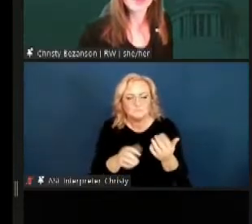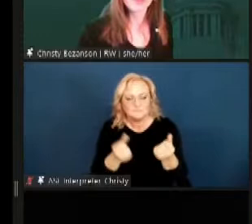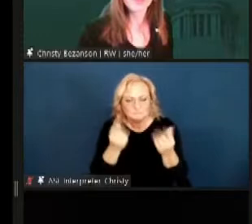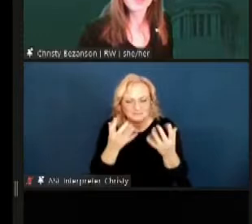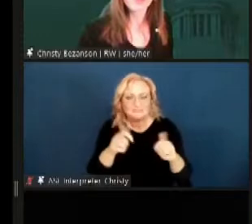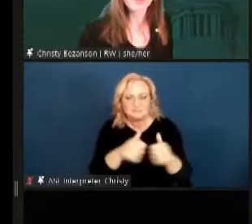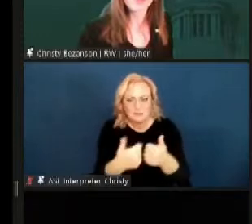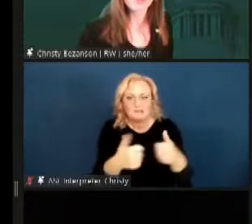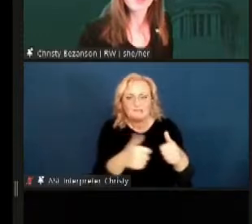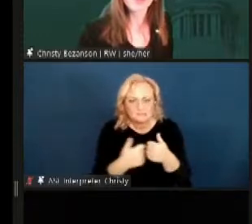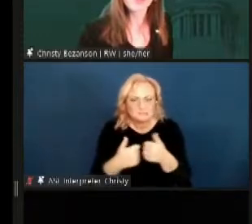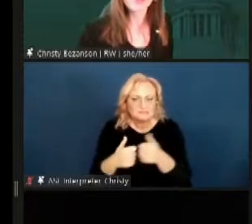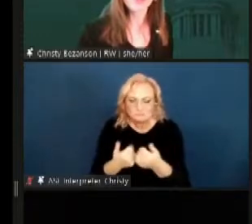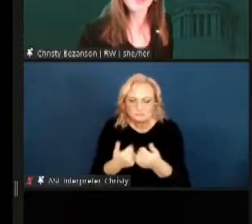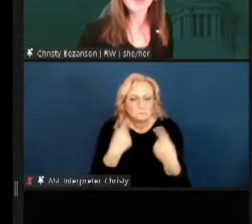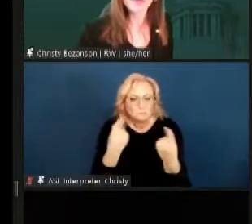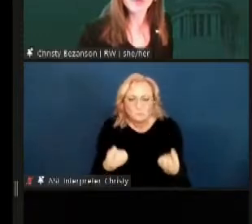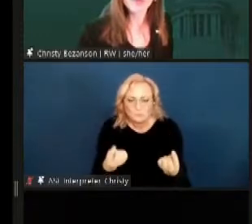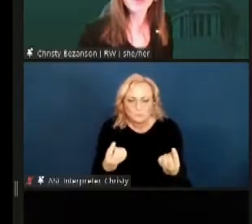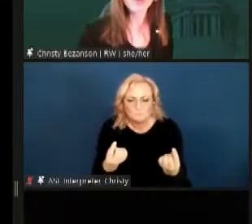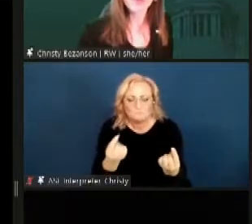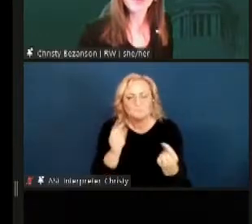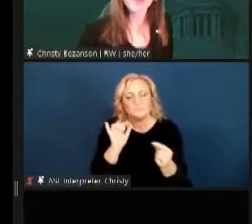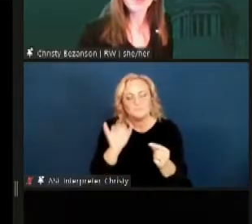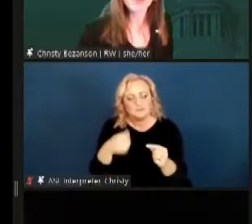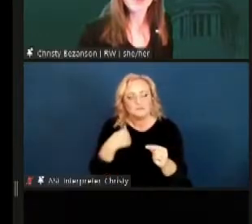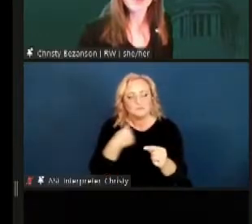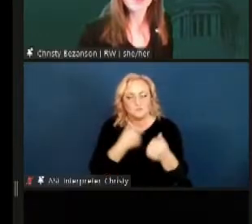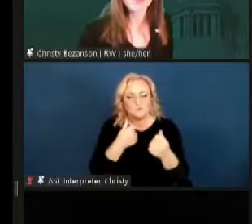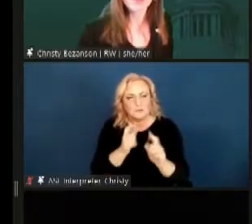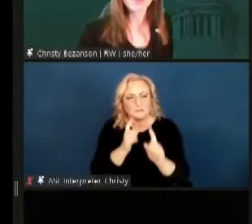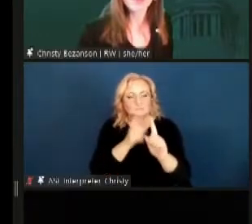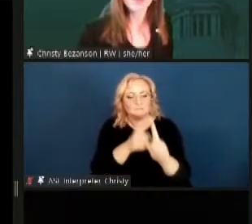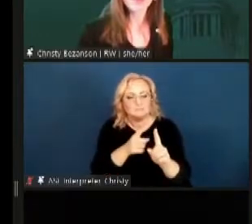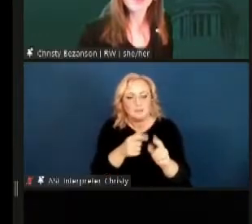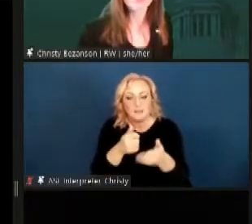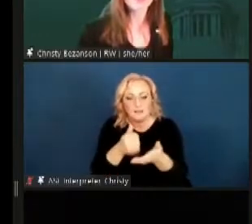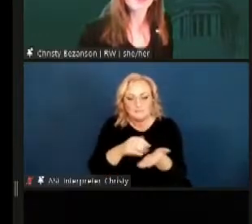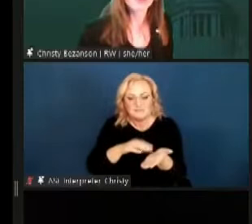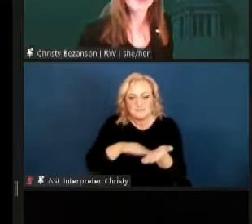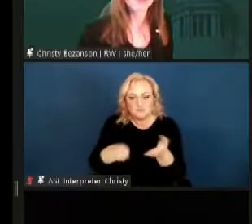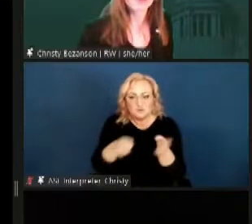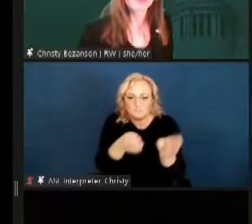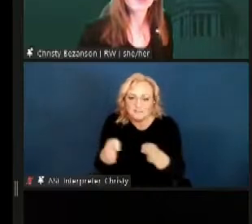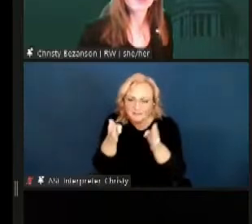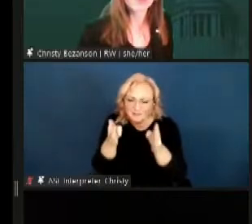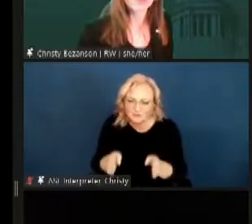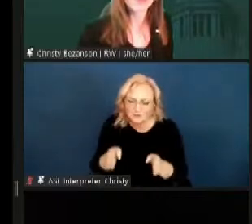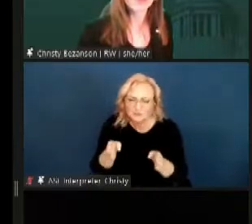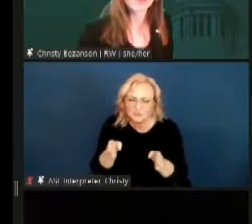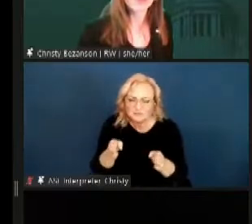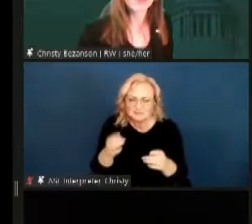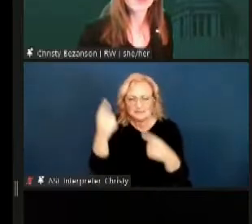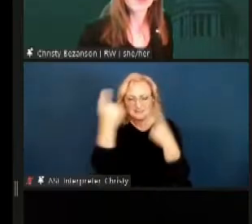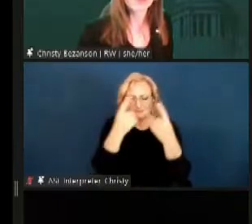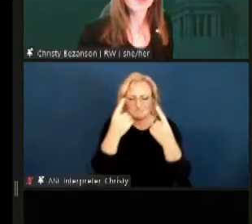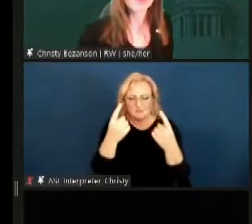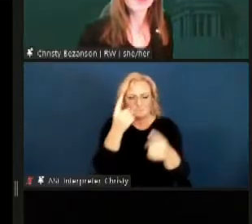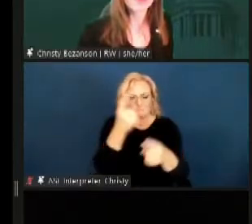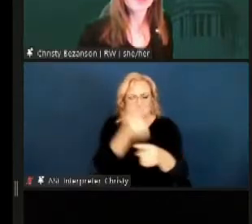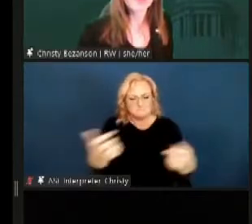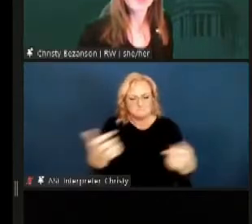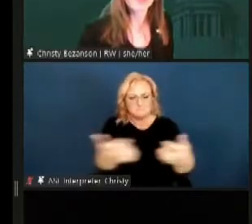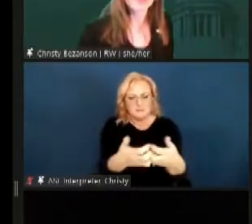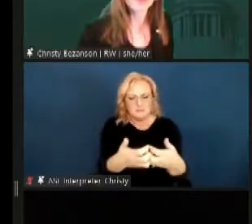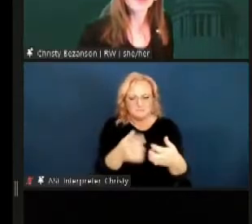challenges. And again, I think that that's what we're trying to do is help discharge planners think about those matches that person